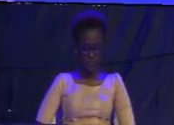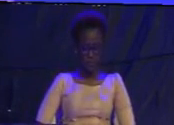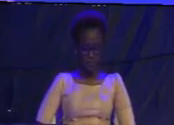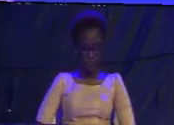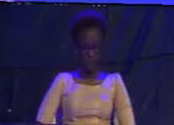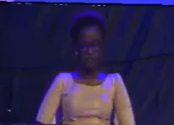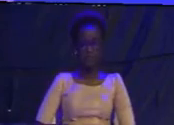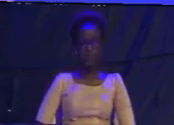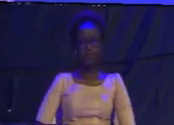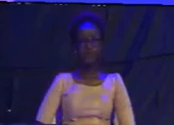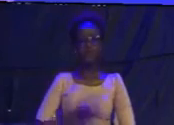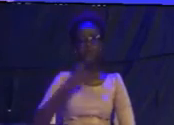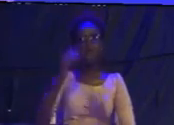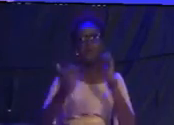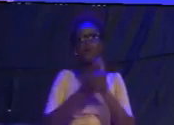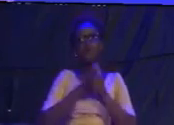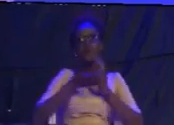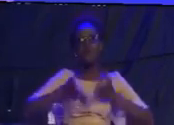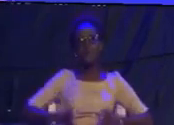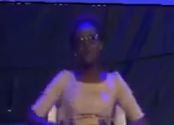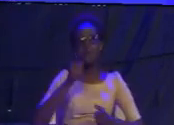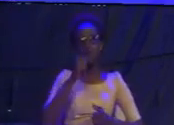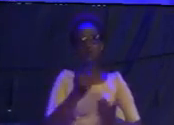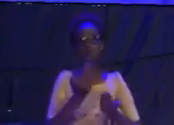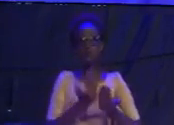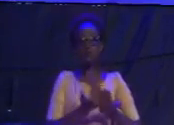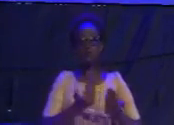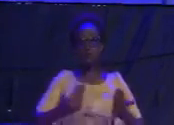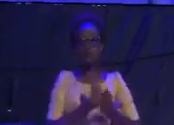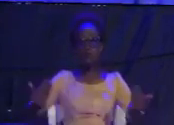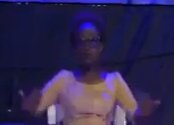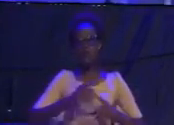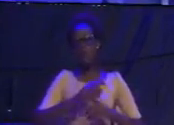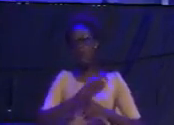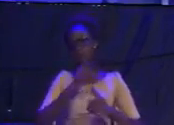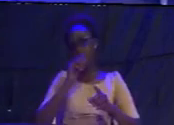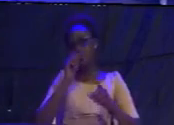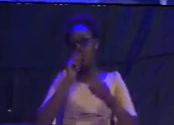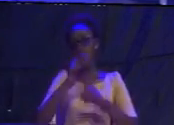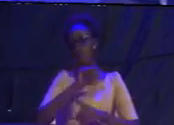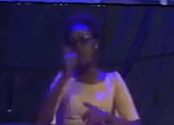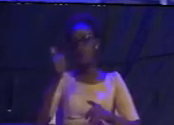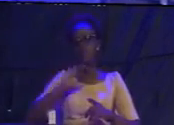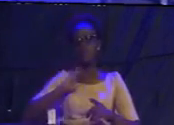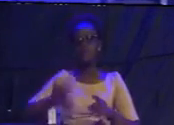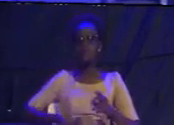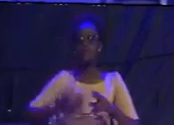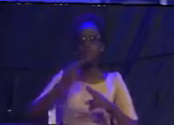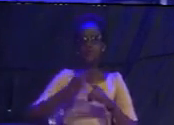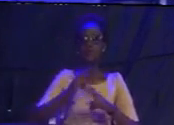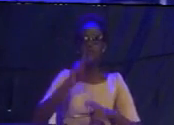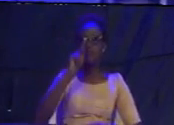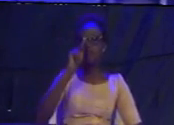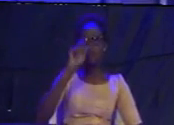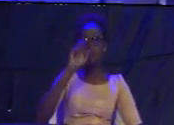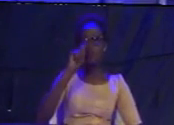kubyara abana. Abraham gave birth to sons. Nukundi mudamu witwa Ketura. With another